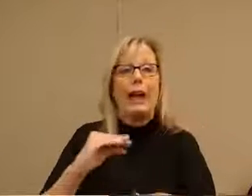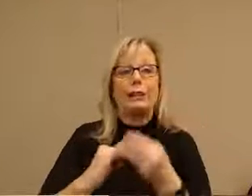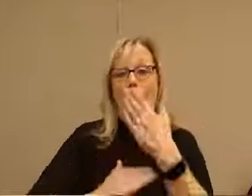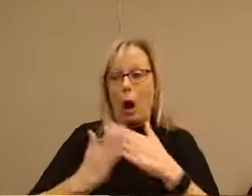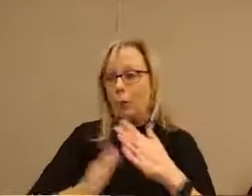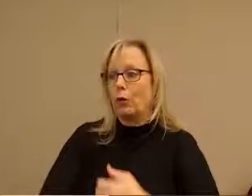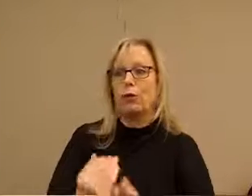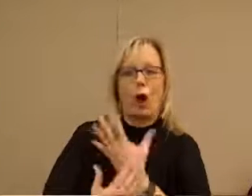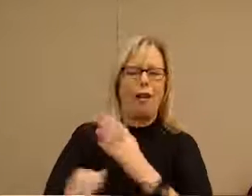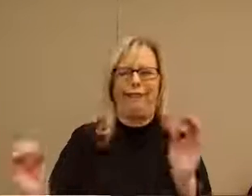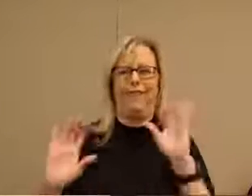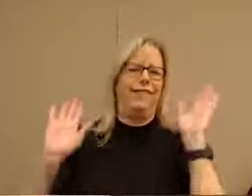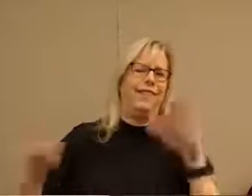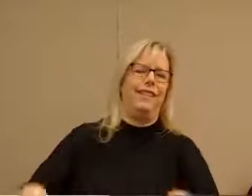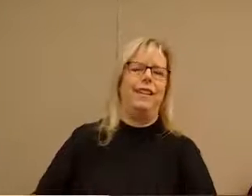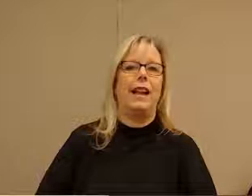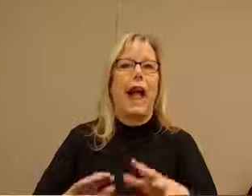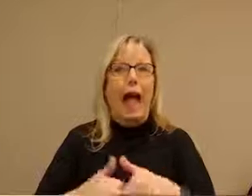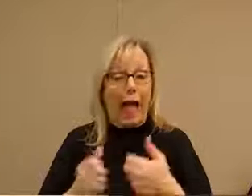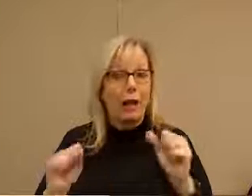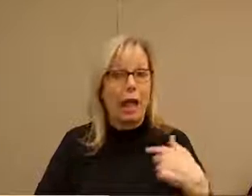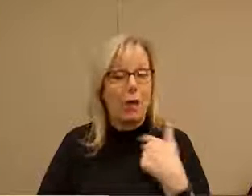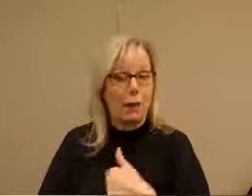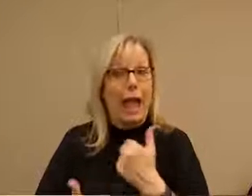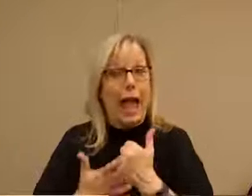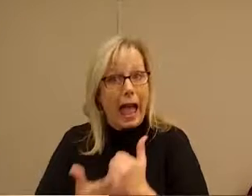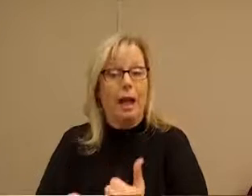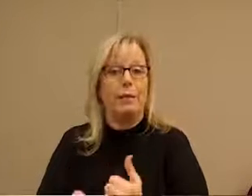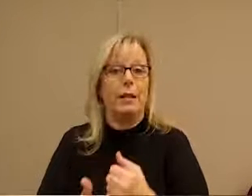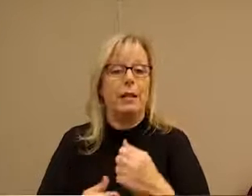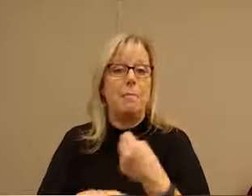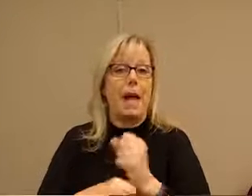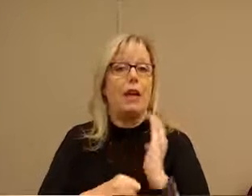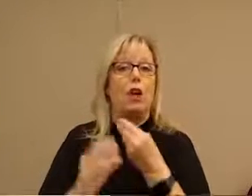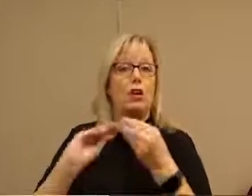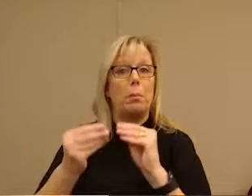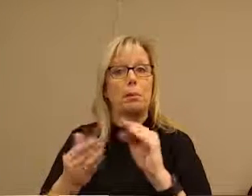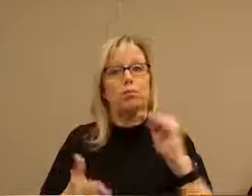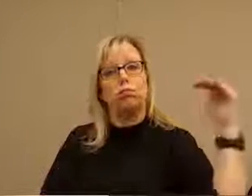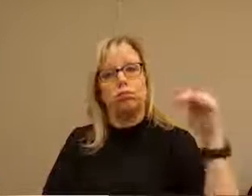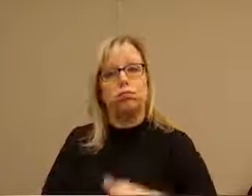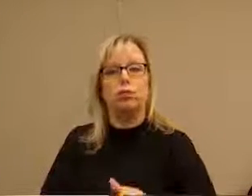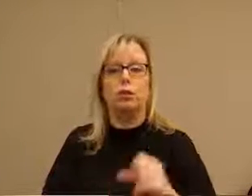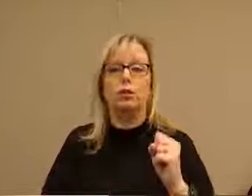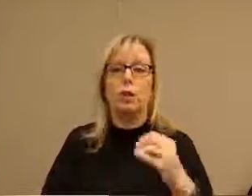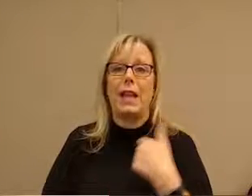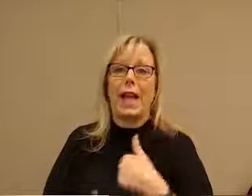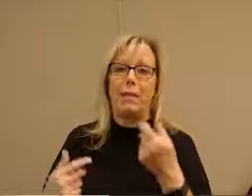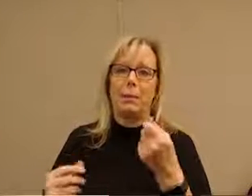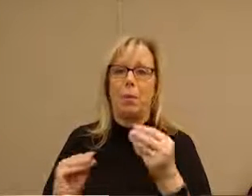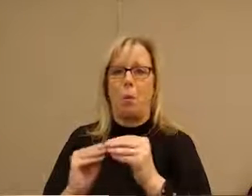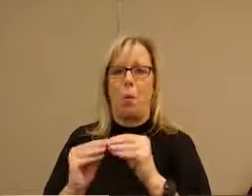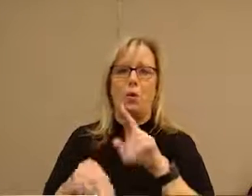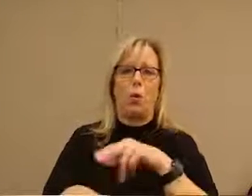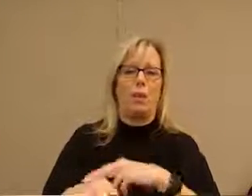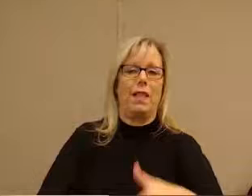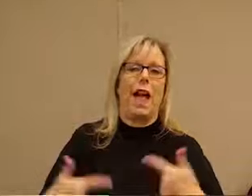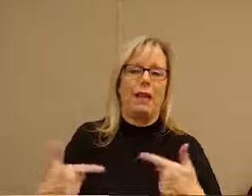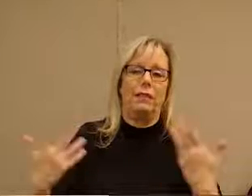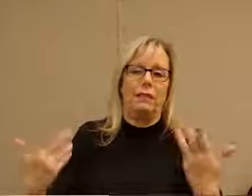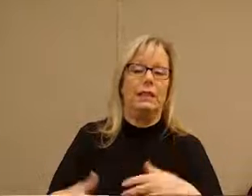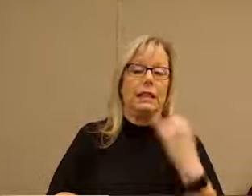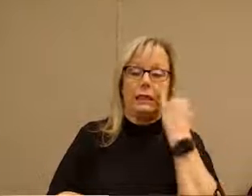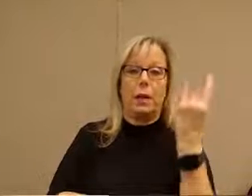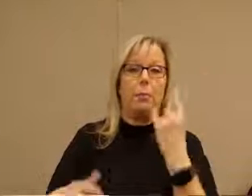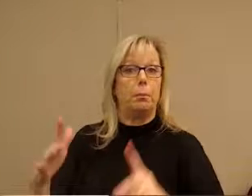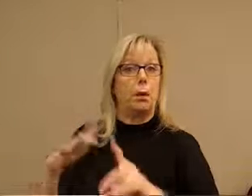What I want to hear is, how are we going to help get these numbers back down to where we can get back to some sense of normal? So if anything comes